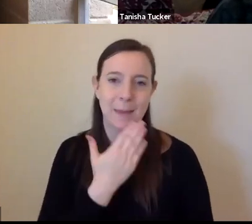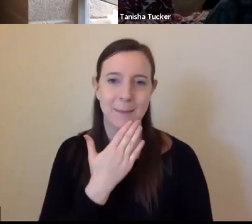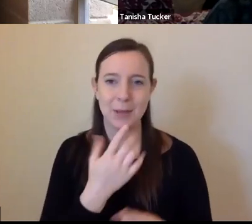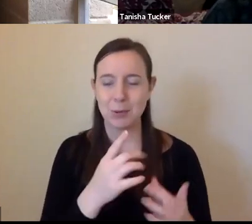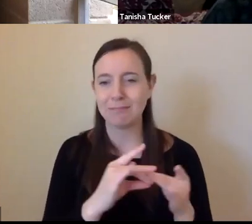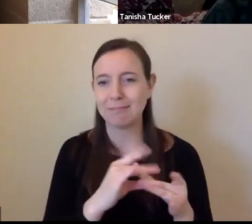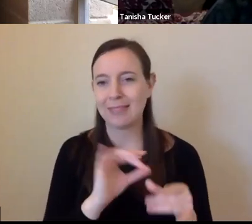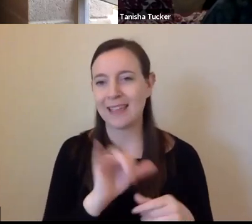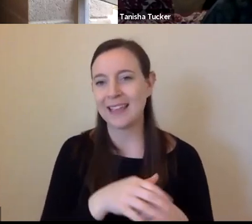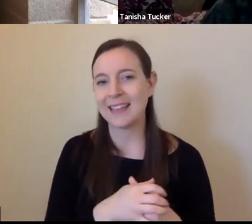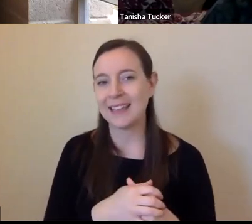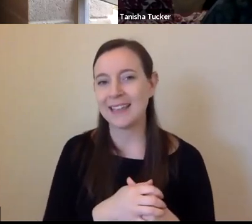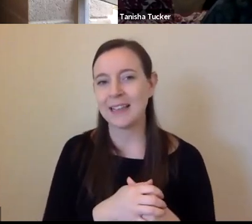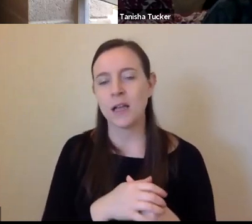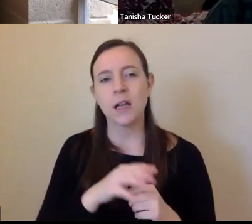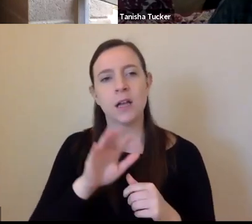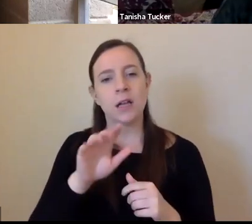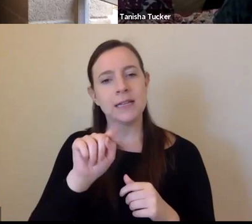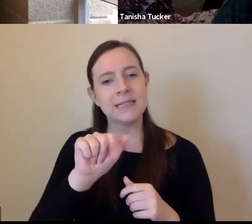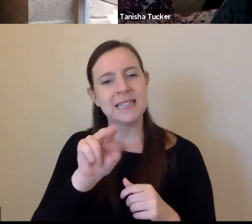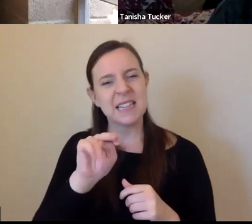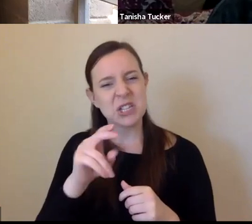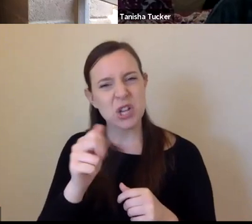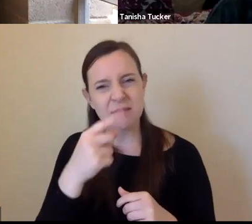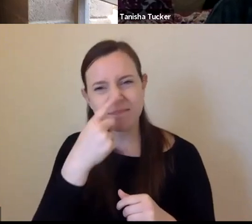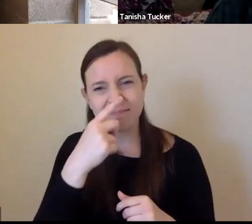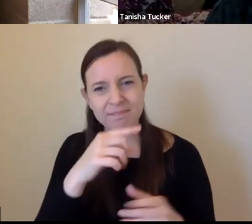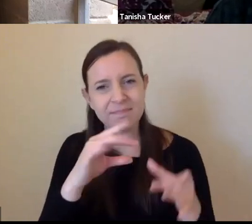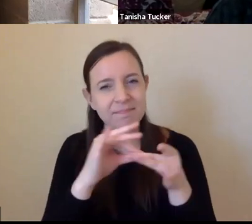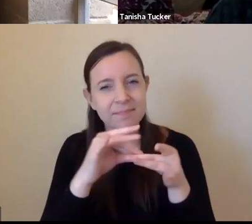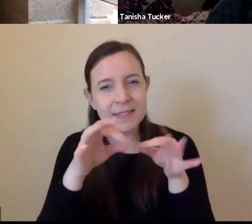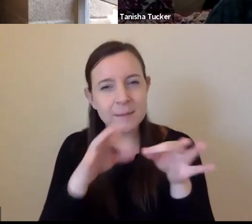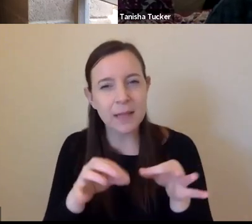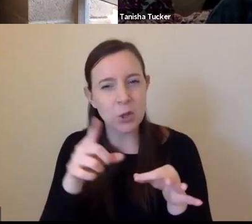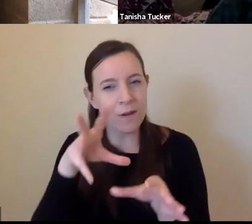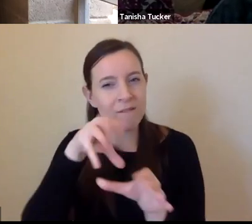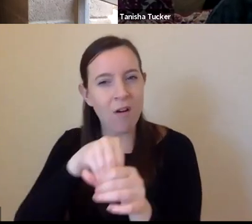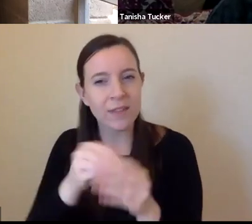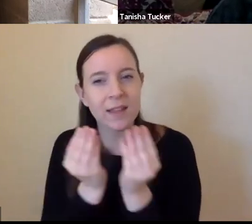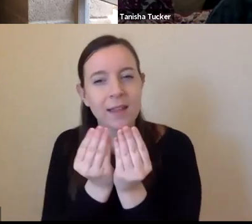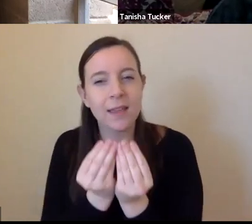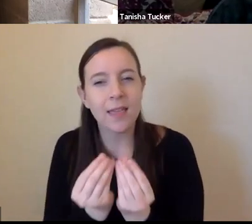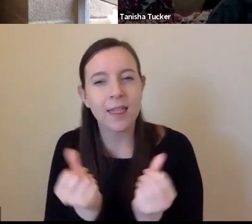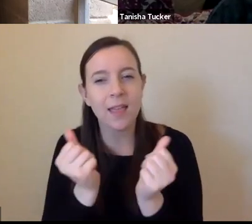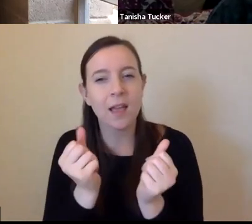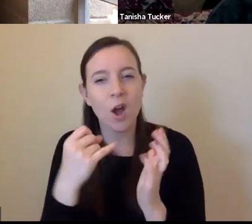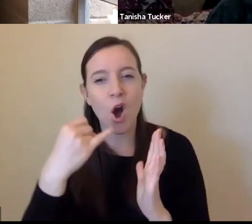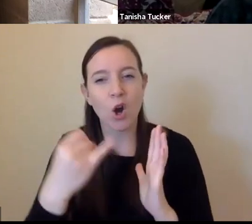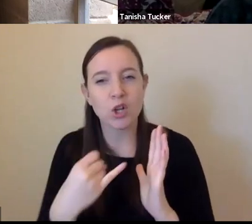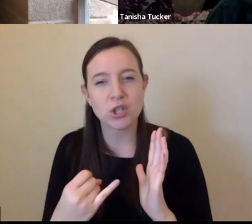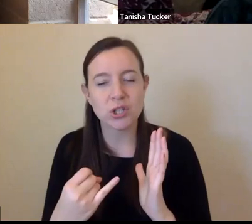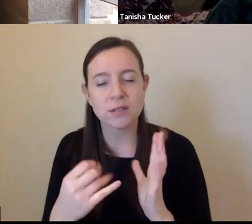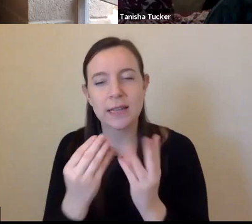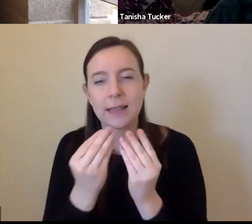in the healing arts. And I guess I just wanted to ask a little bit about that, and especially because we're in